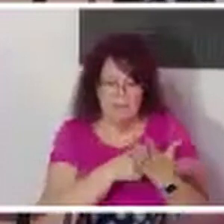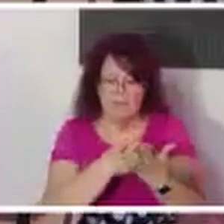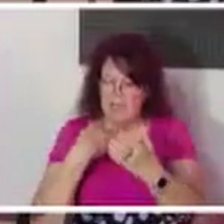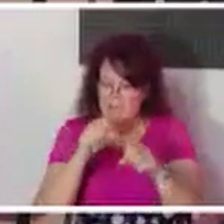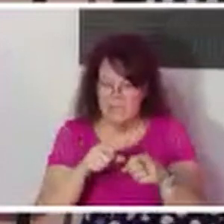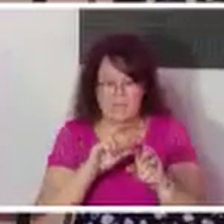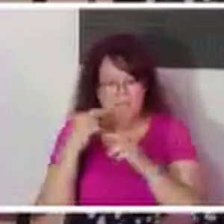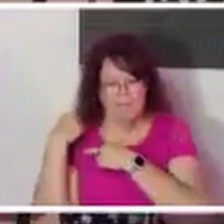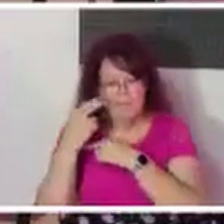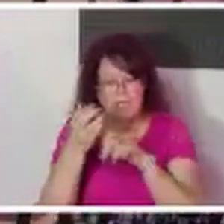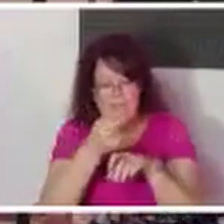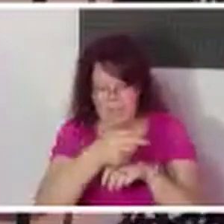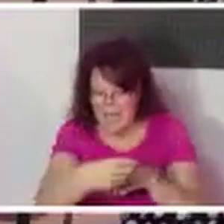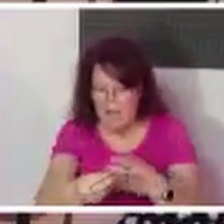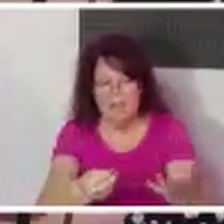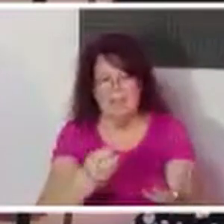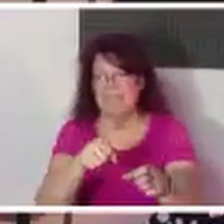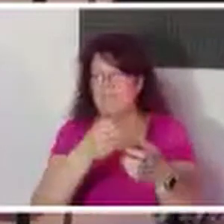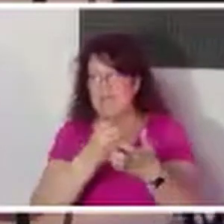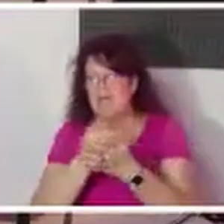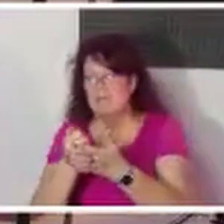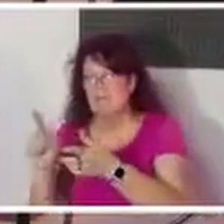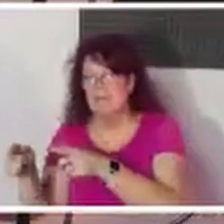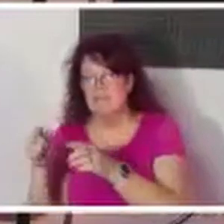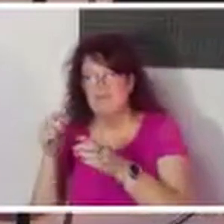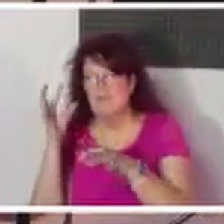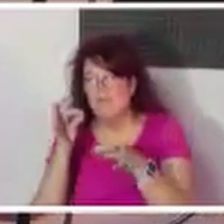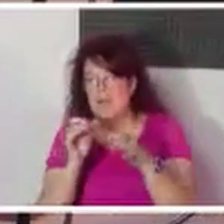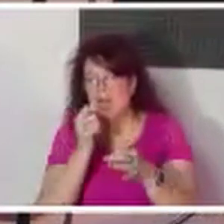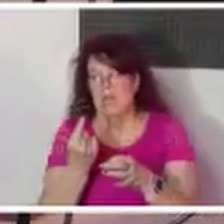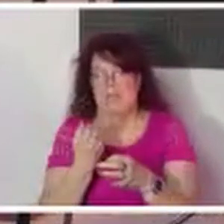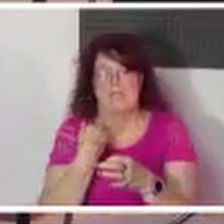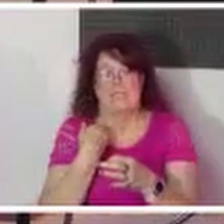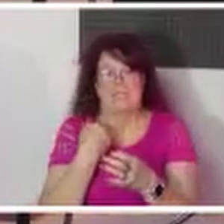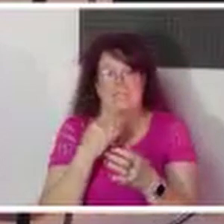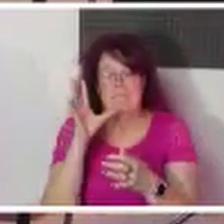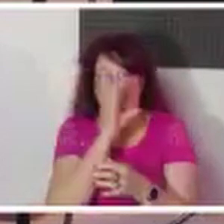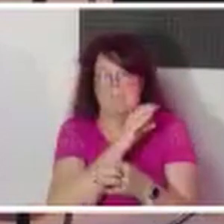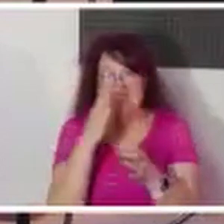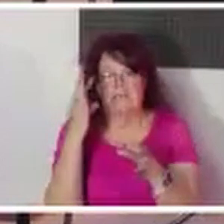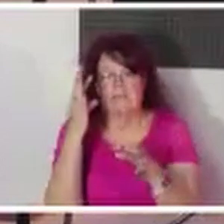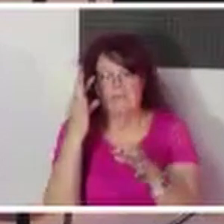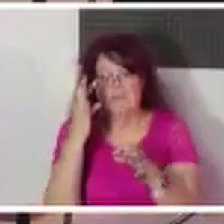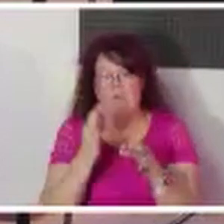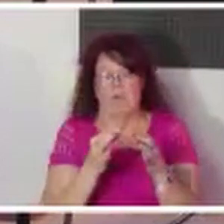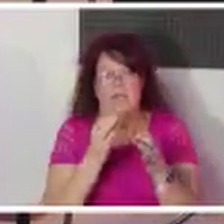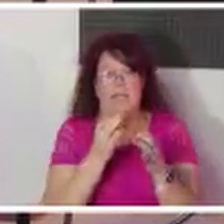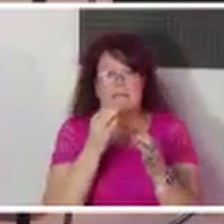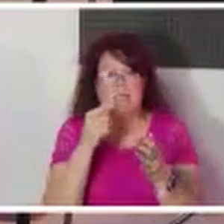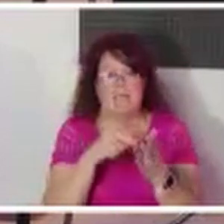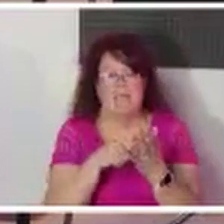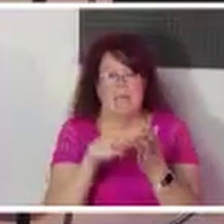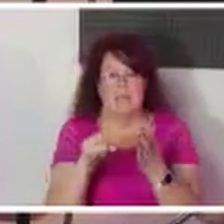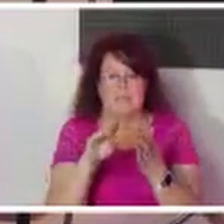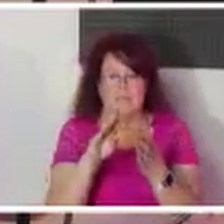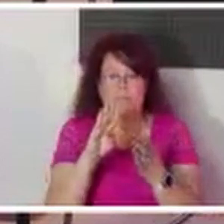to responsibly get this person out and get them back to court? Not only does missing court cost you the bail amount, it also will likely